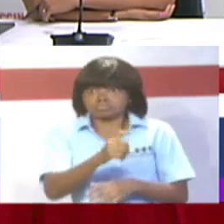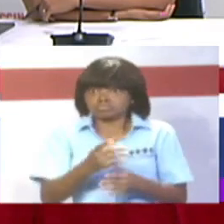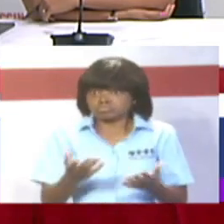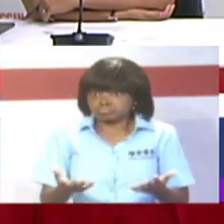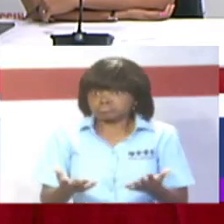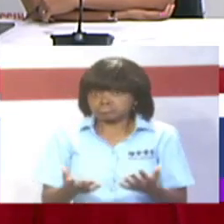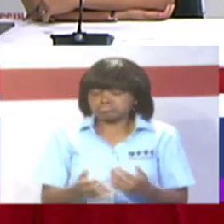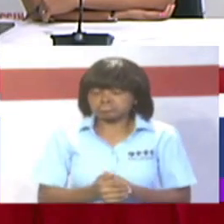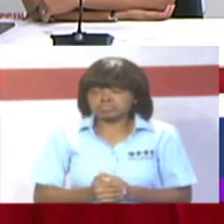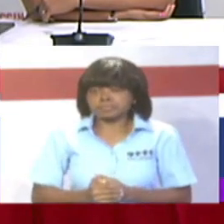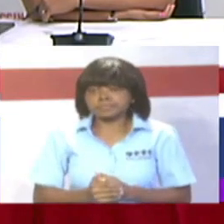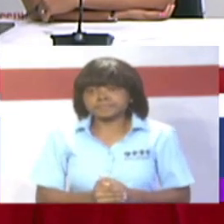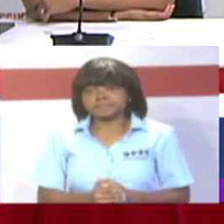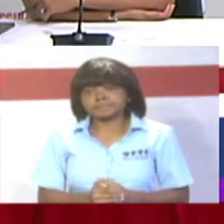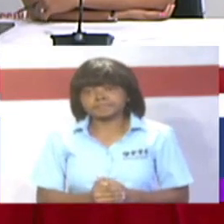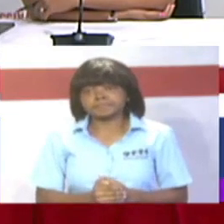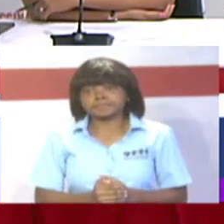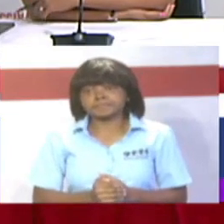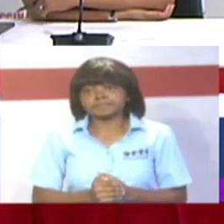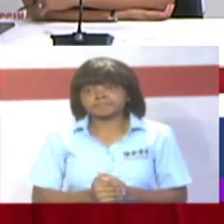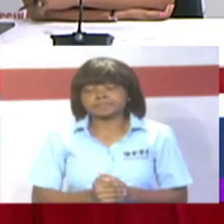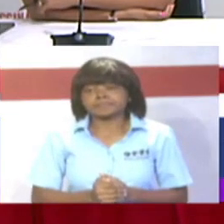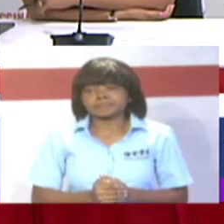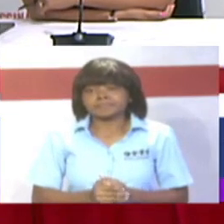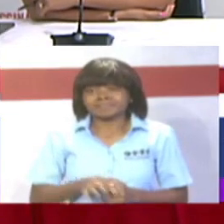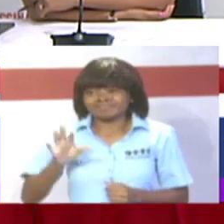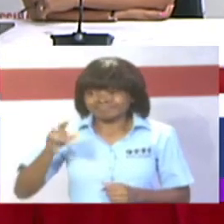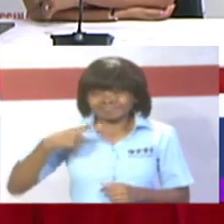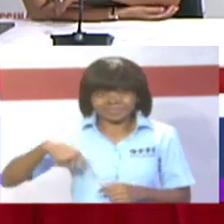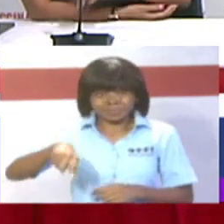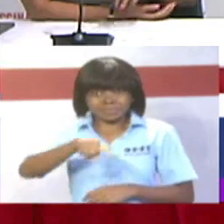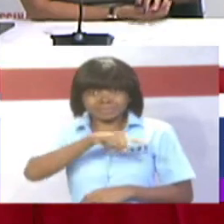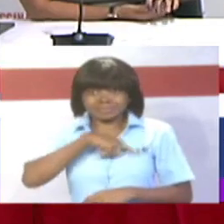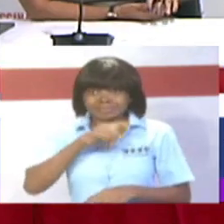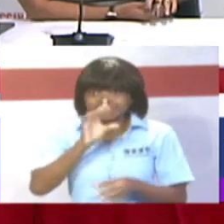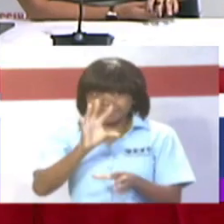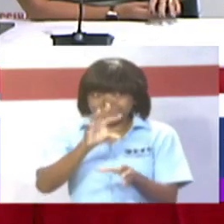Bethel, do smokers experience greater challenges in the ICU?